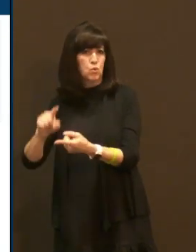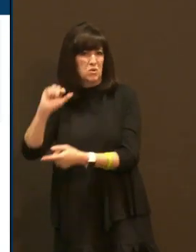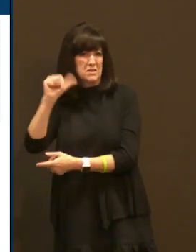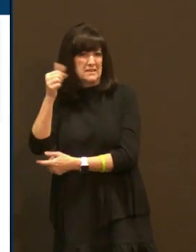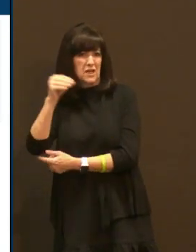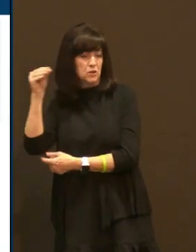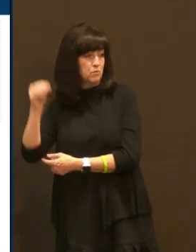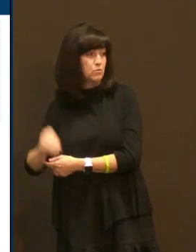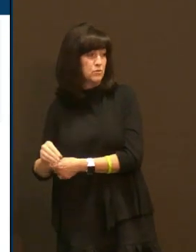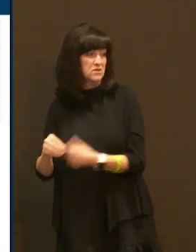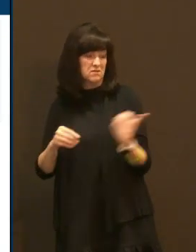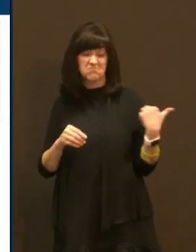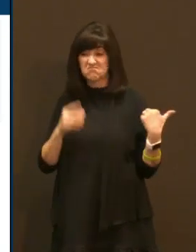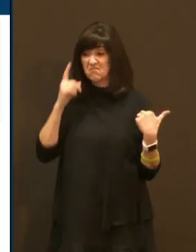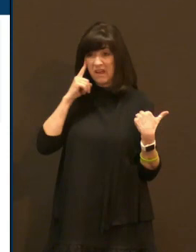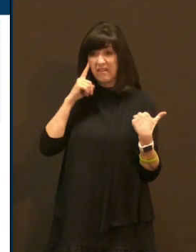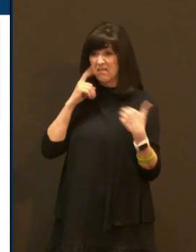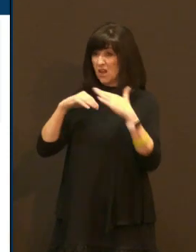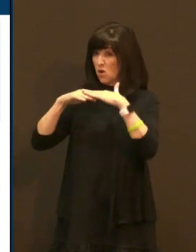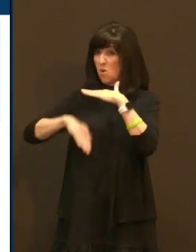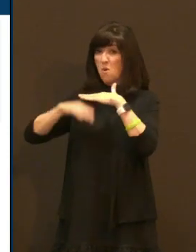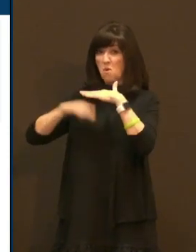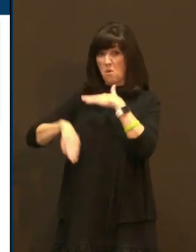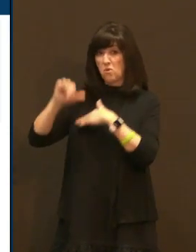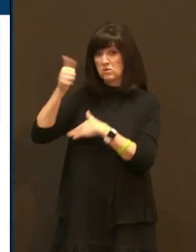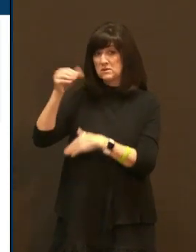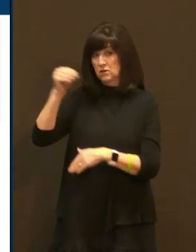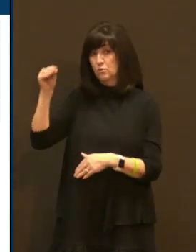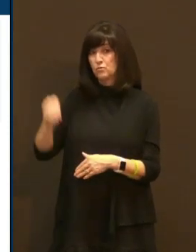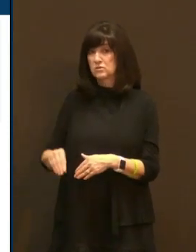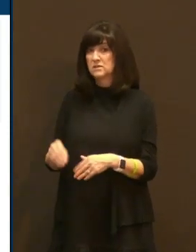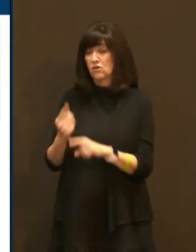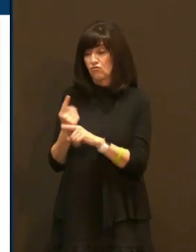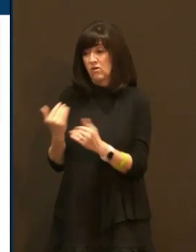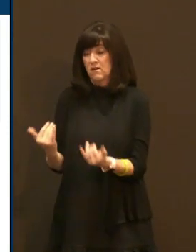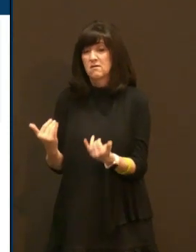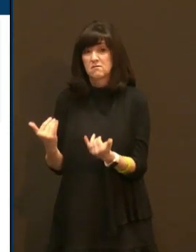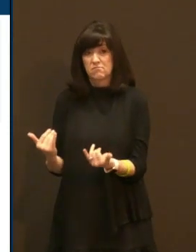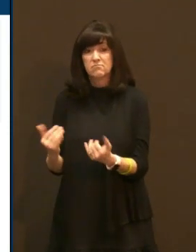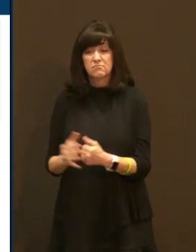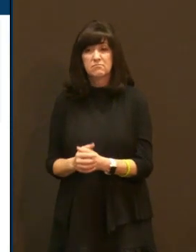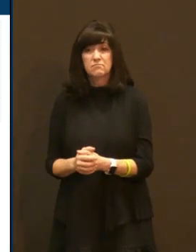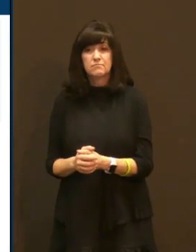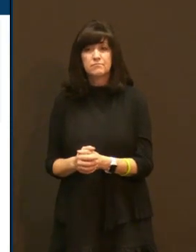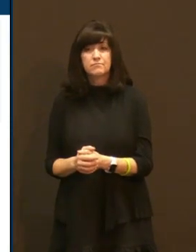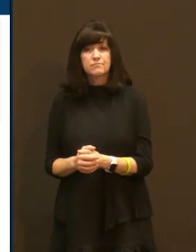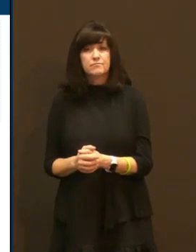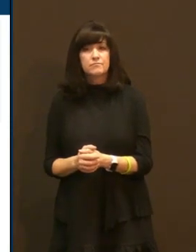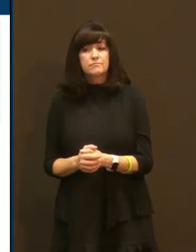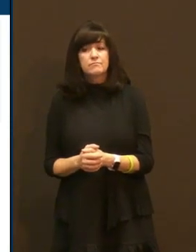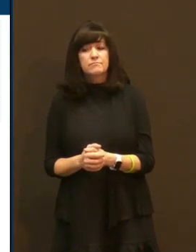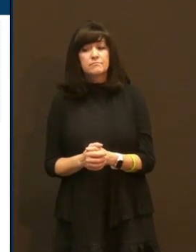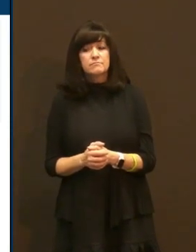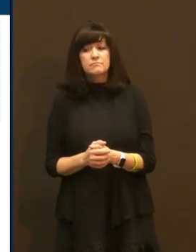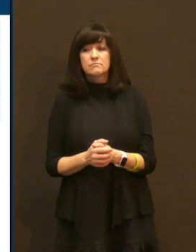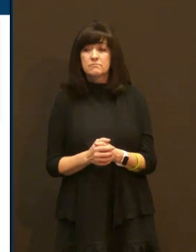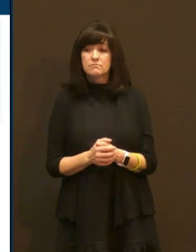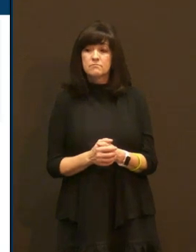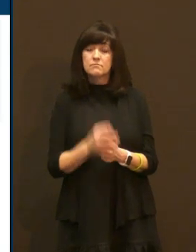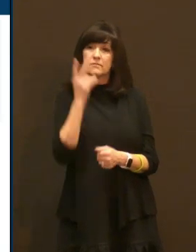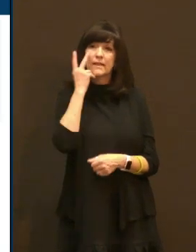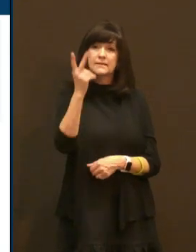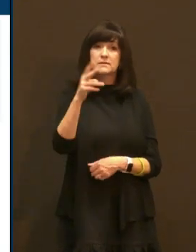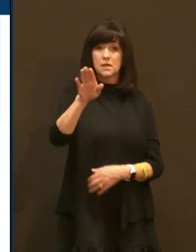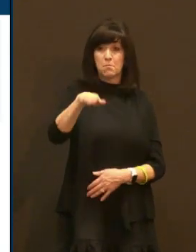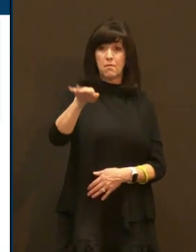even lower in some cases. It's not lower right now. Yeah, so all good. And you can see in the middle of the